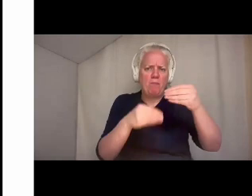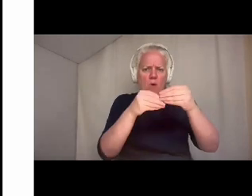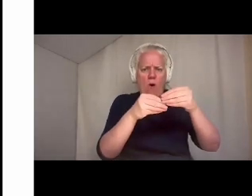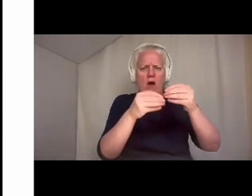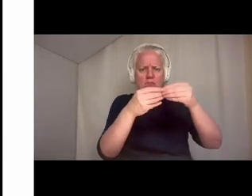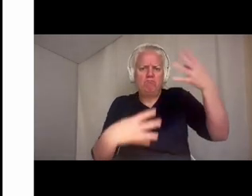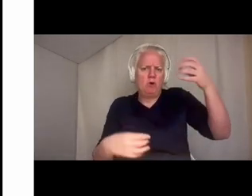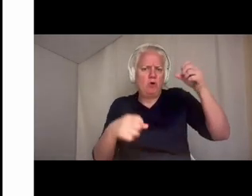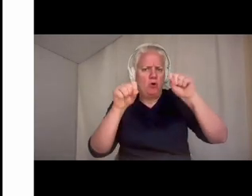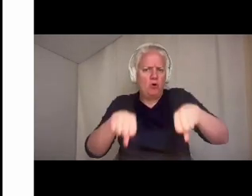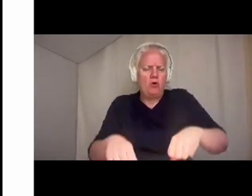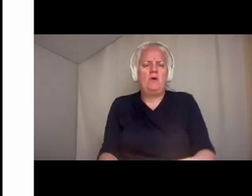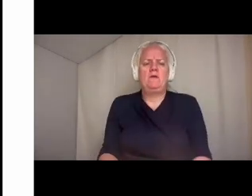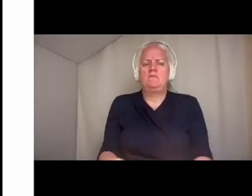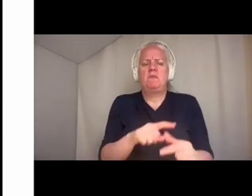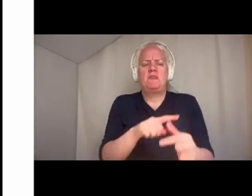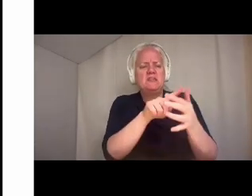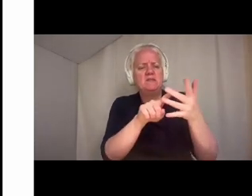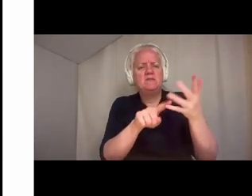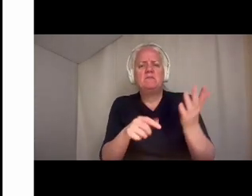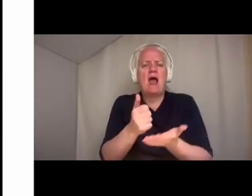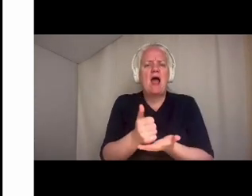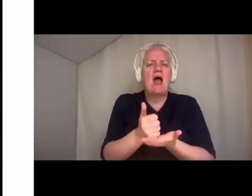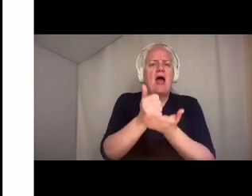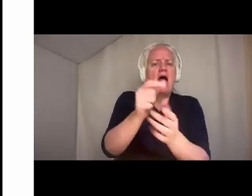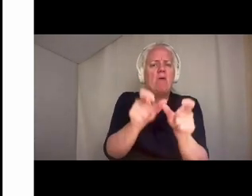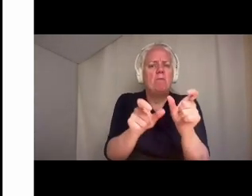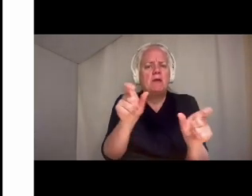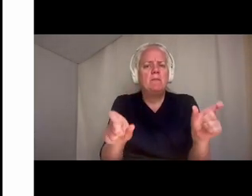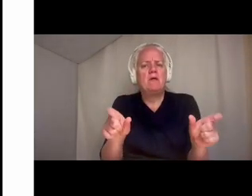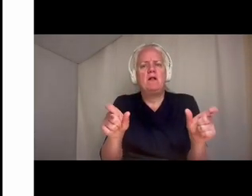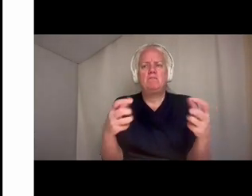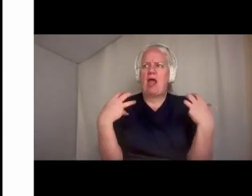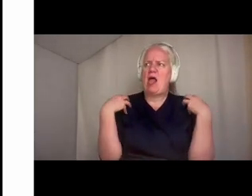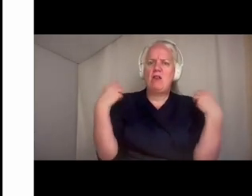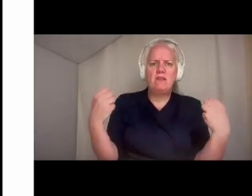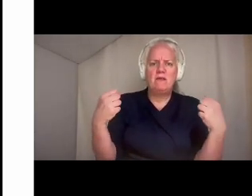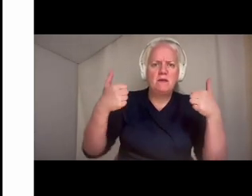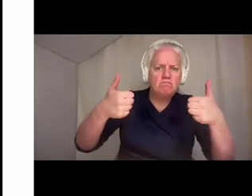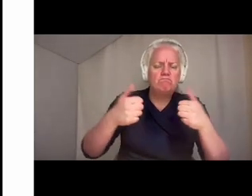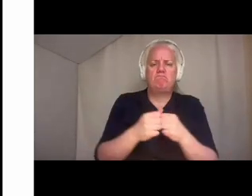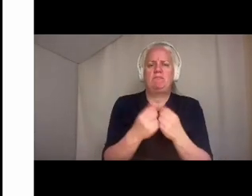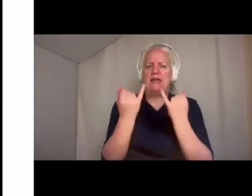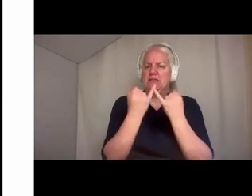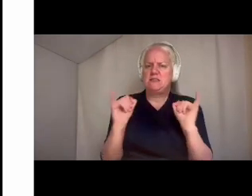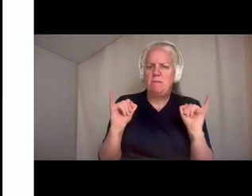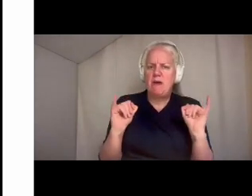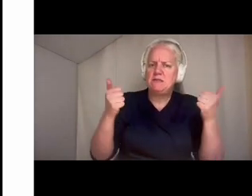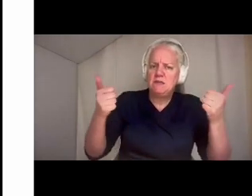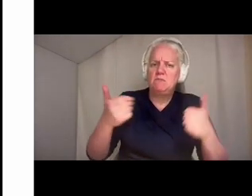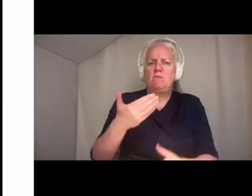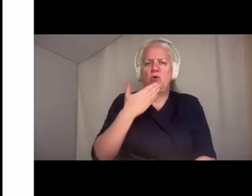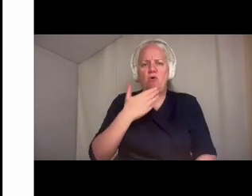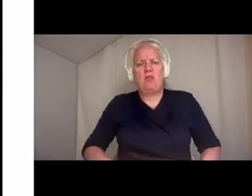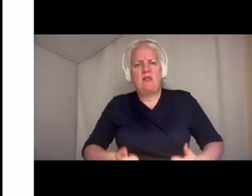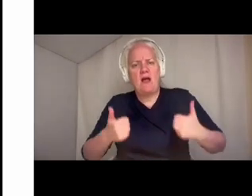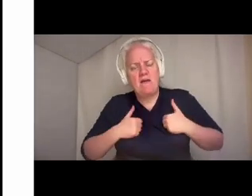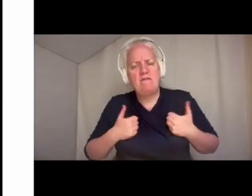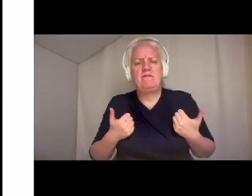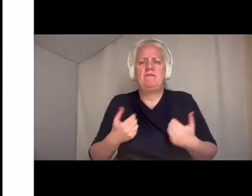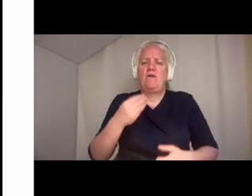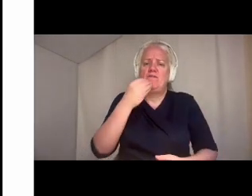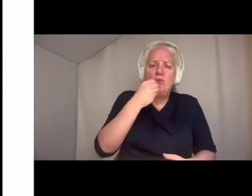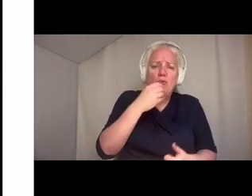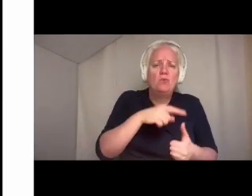owner to stay healthy, independent, and have a good quality of life. These include basic needs like food